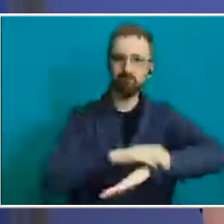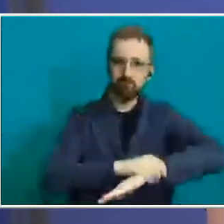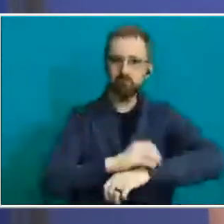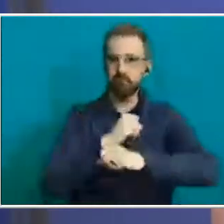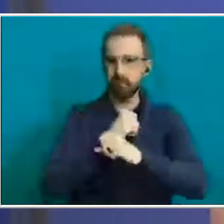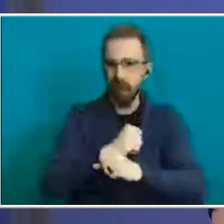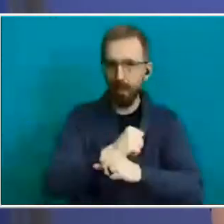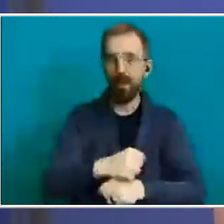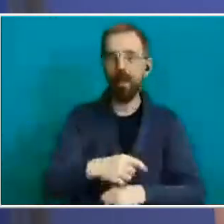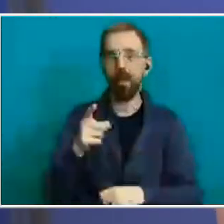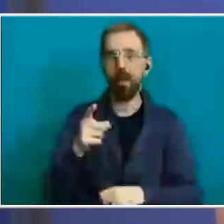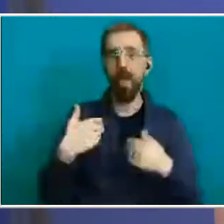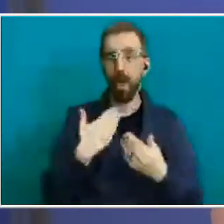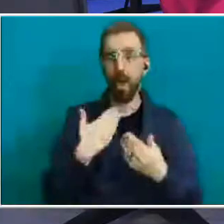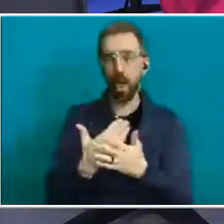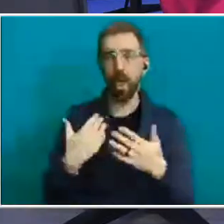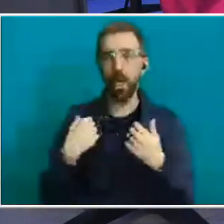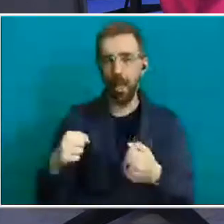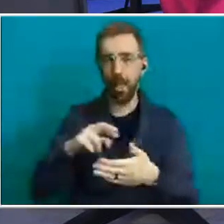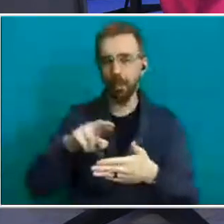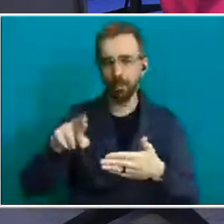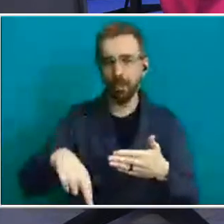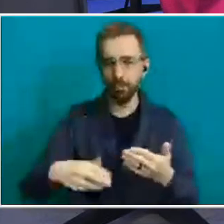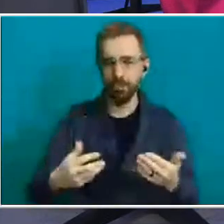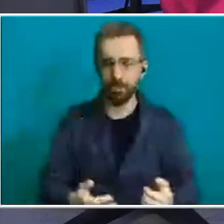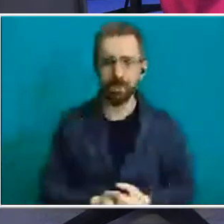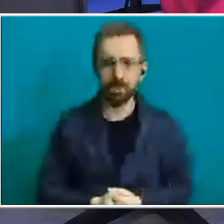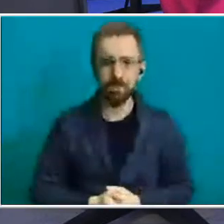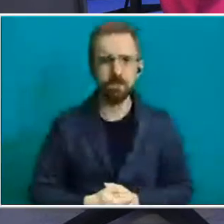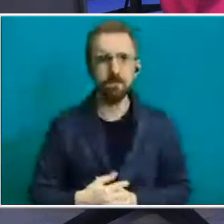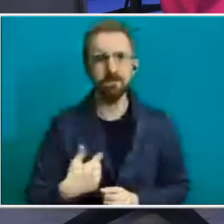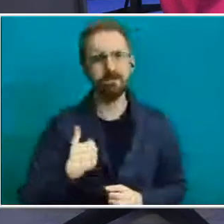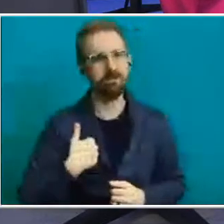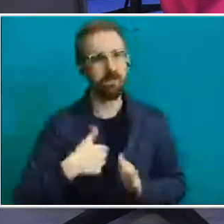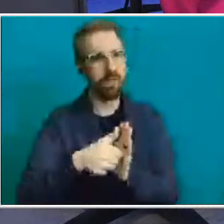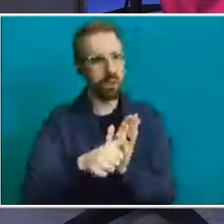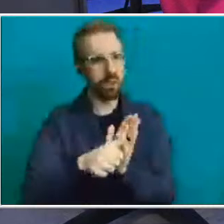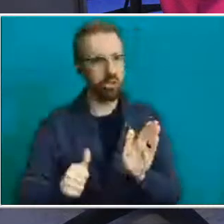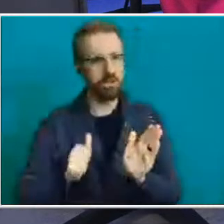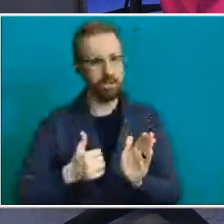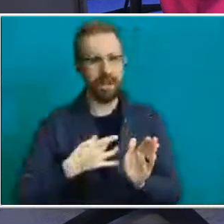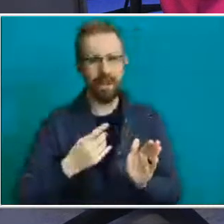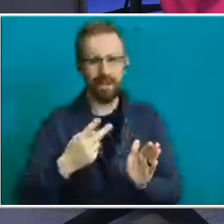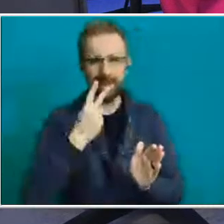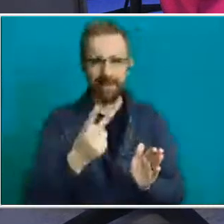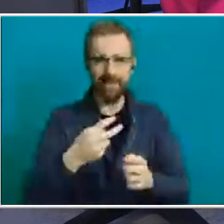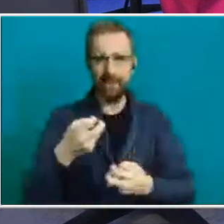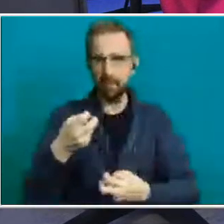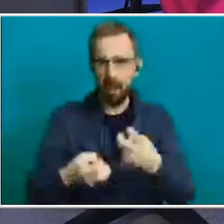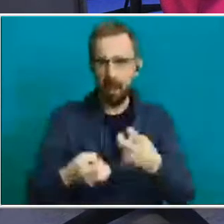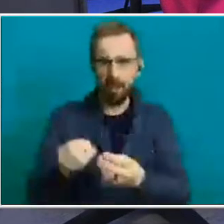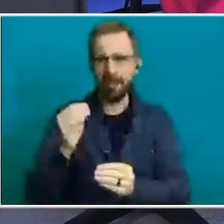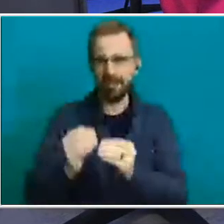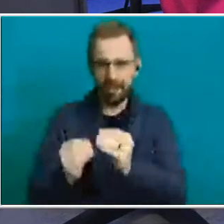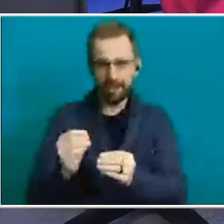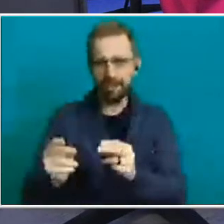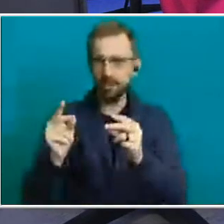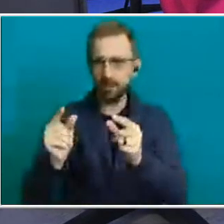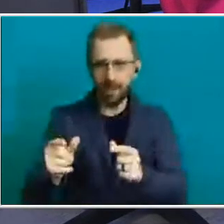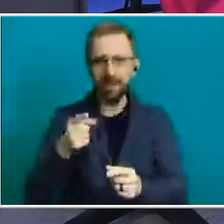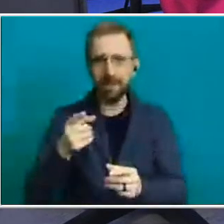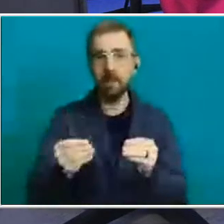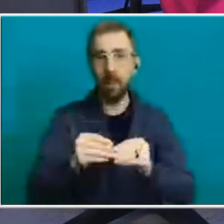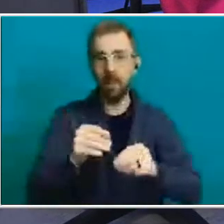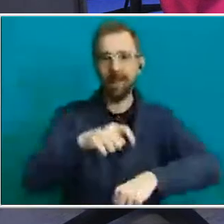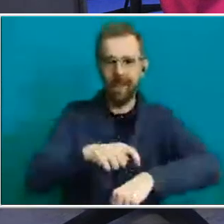good healing outcome. So I'm a surgeon. I'd like to see a problem and fix it, and it's pretty quick. And this took a little bit more time. So it's got to be